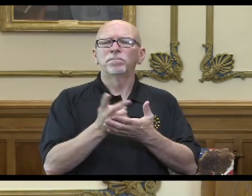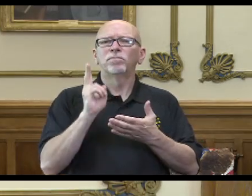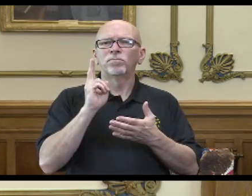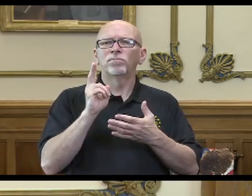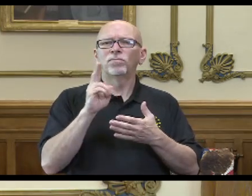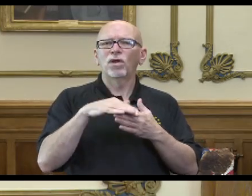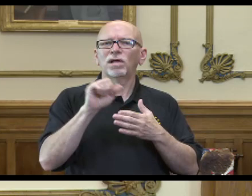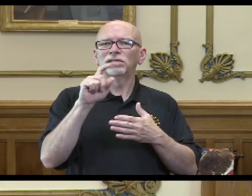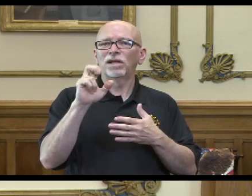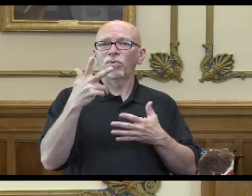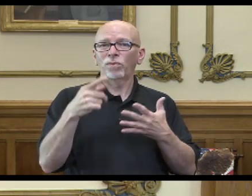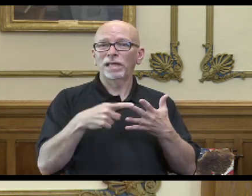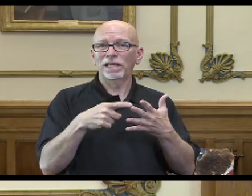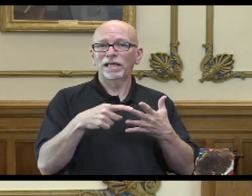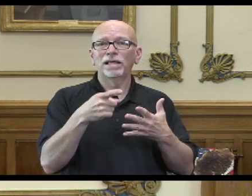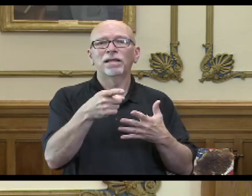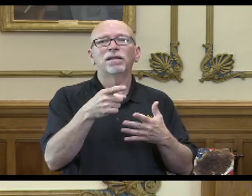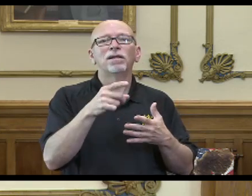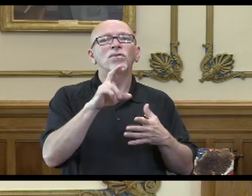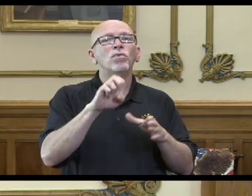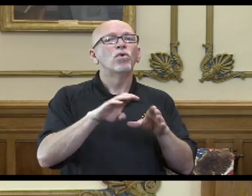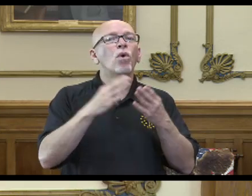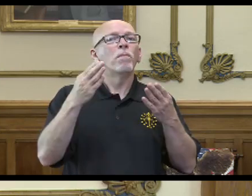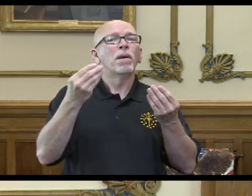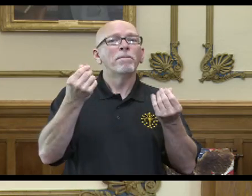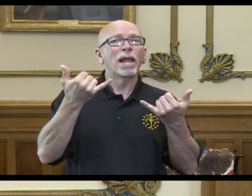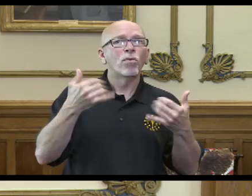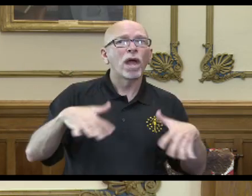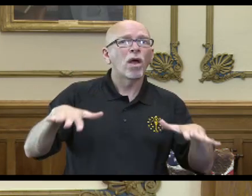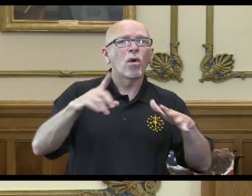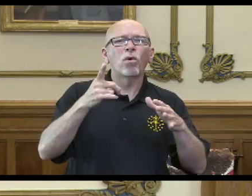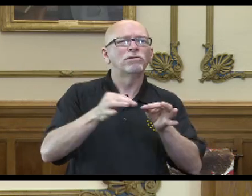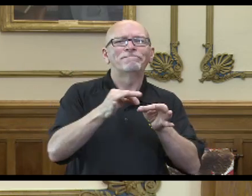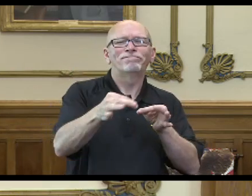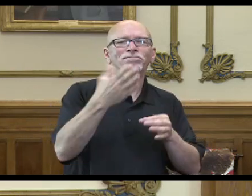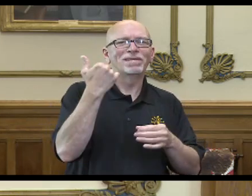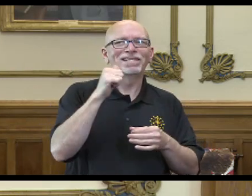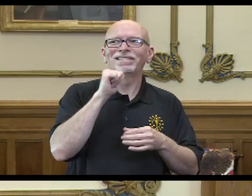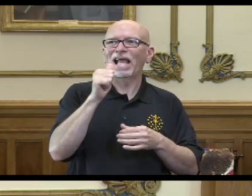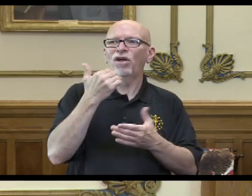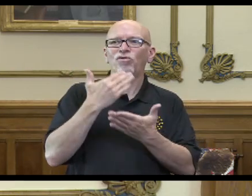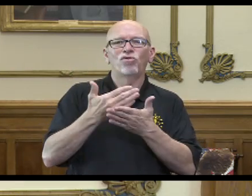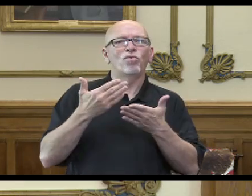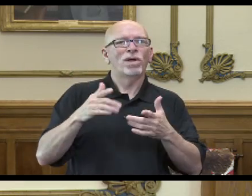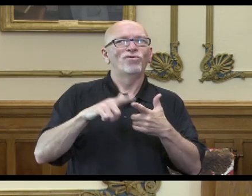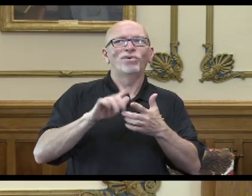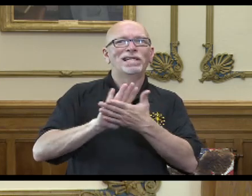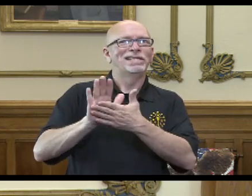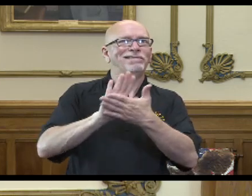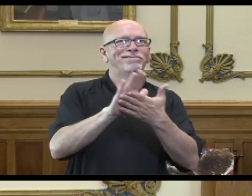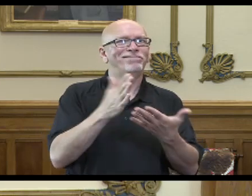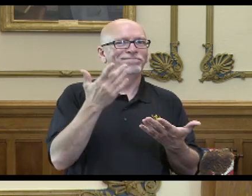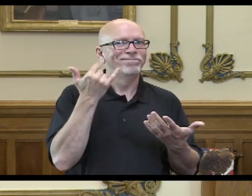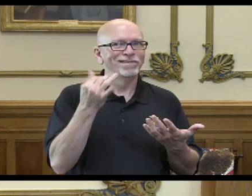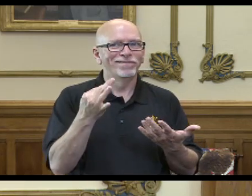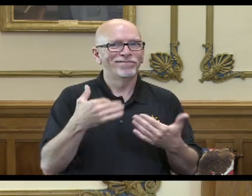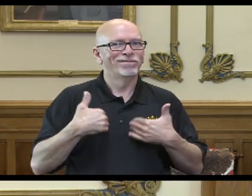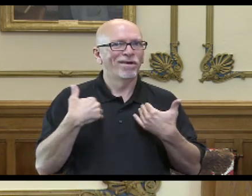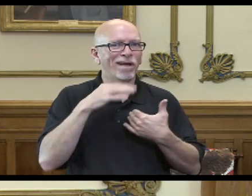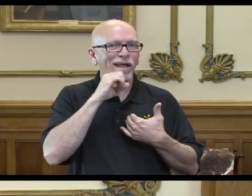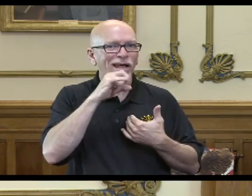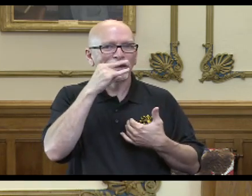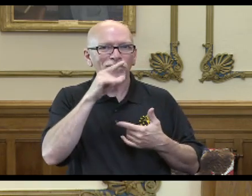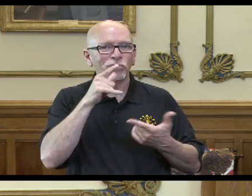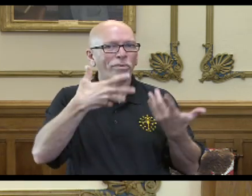3, we put off reopening community playgrounds because there just wasn't a good way to disinfect that, especially given the young age of the